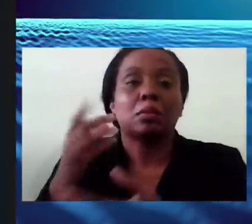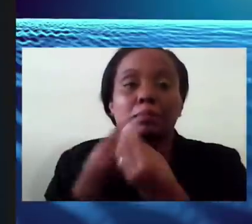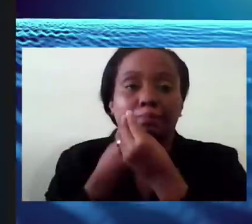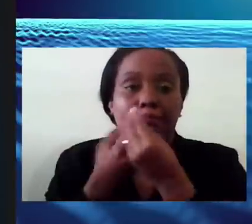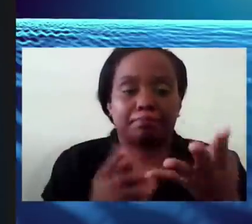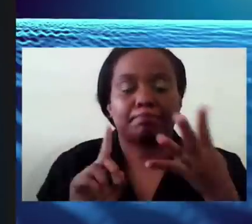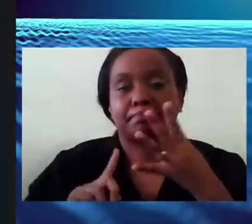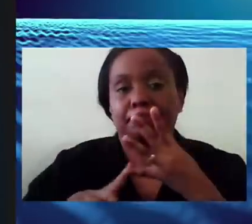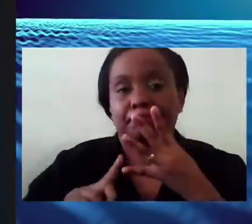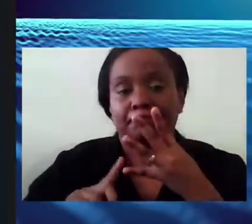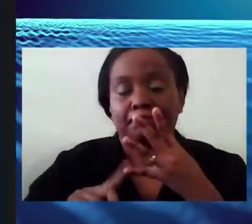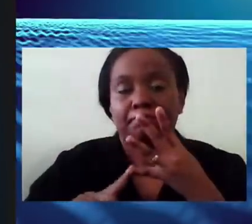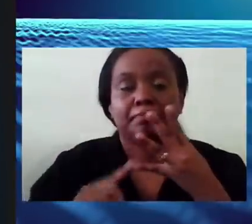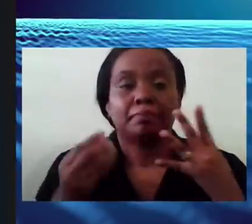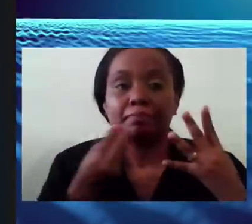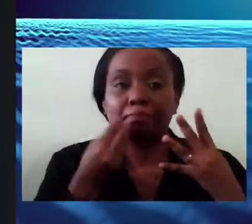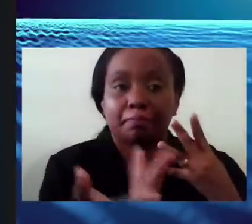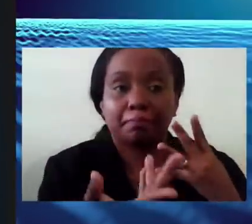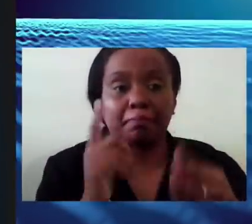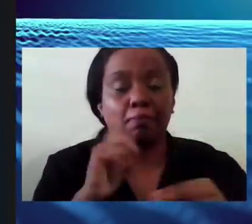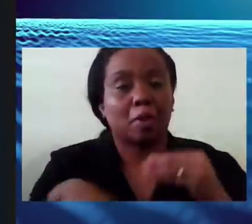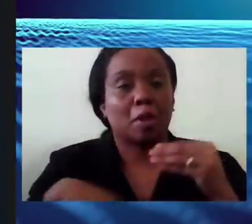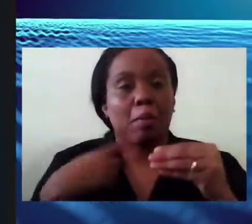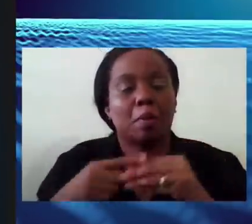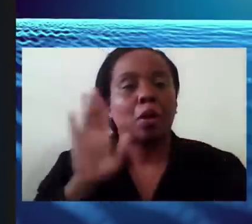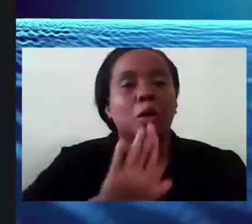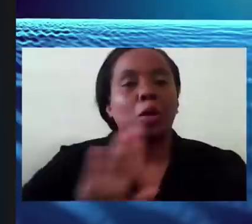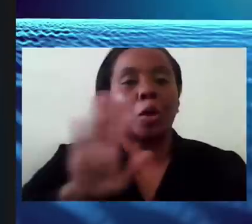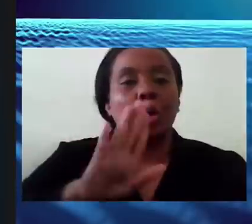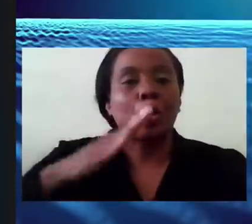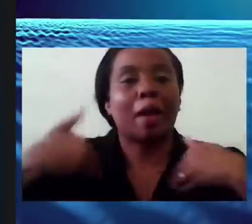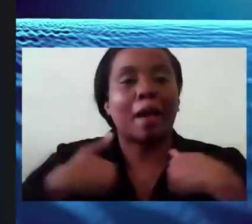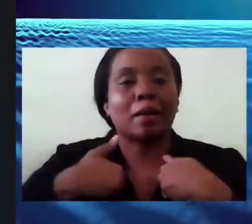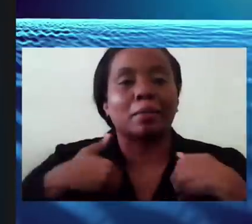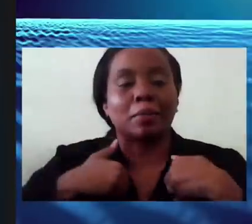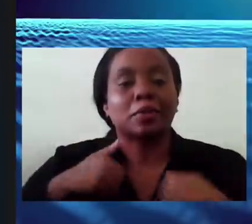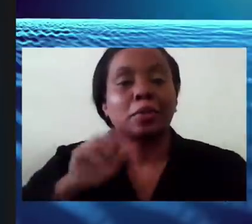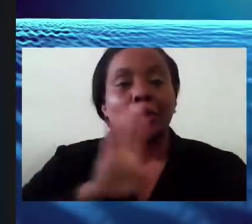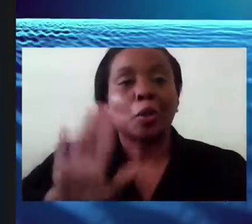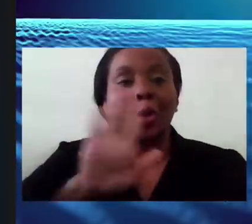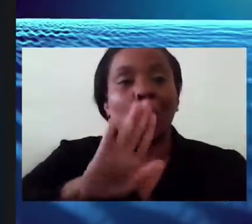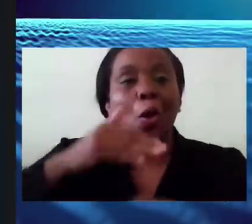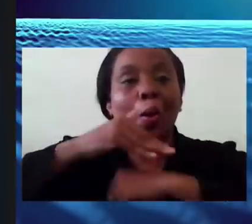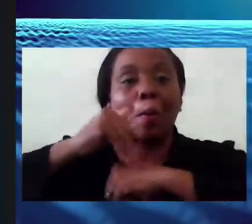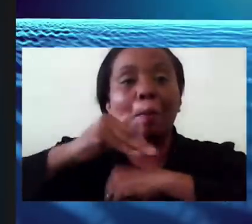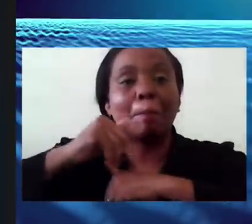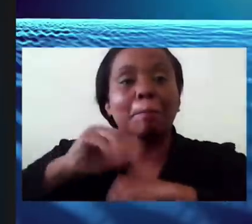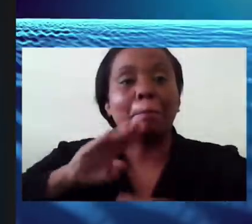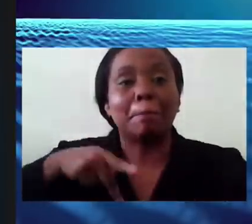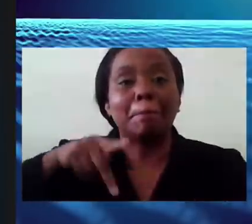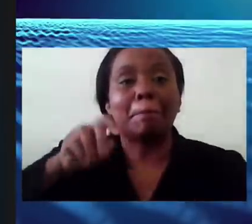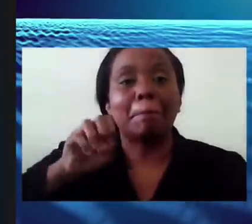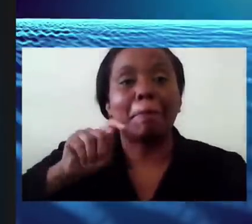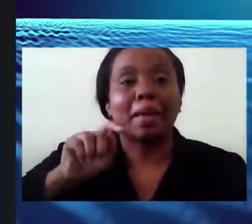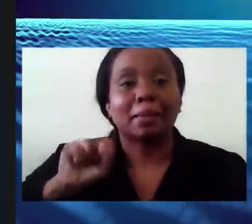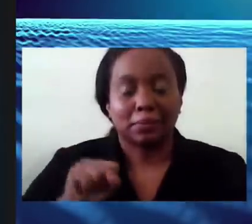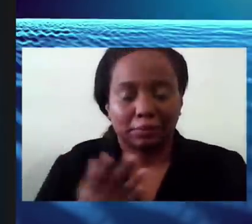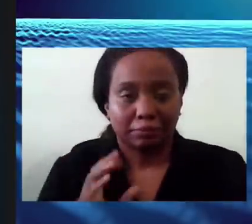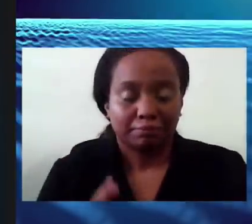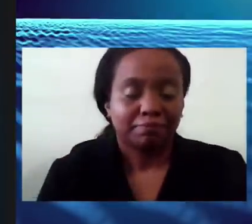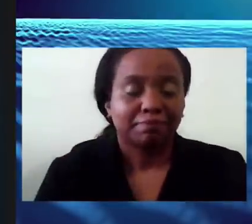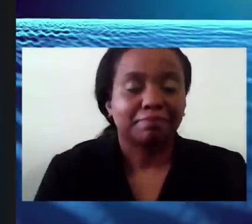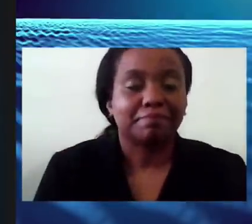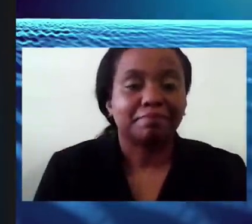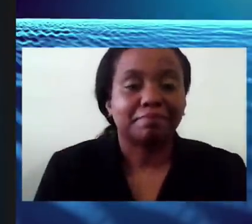an update as we possibly can to address all of your questions in one and to keep you as informed as we are.